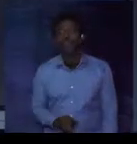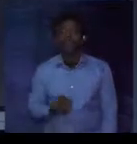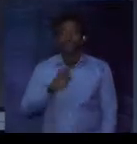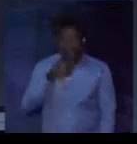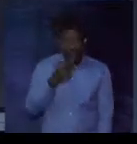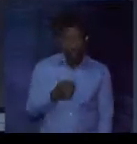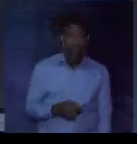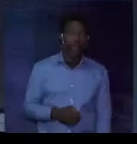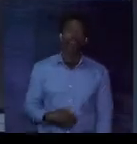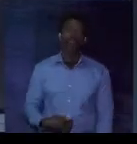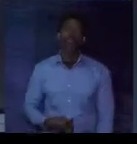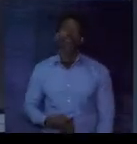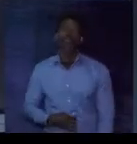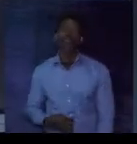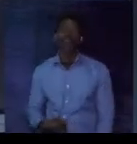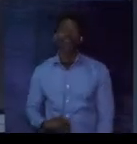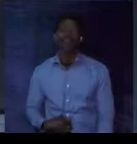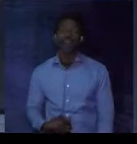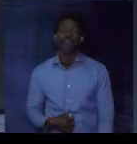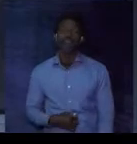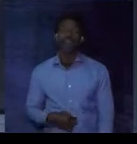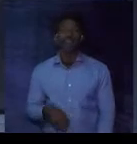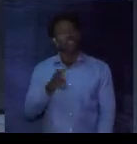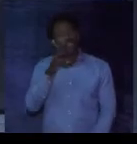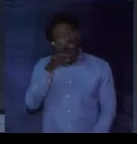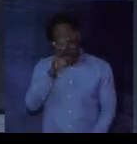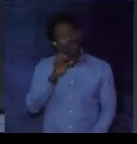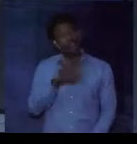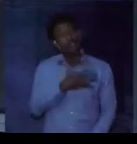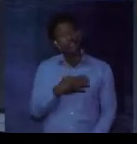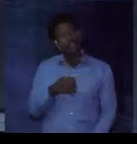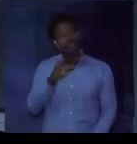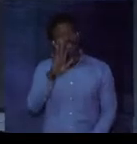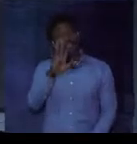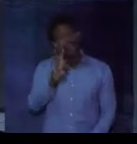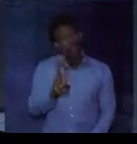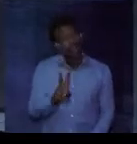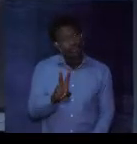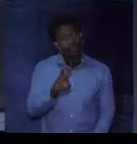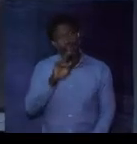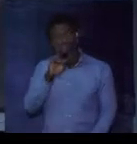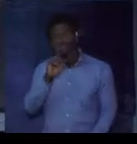12 million, then you put a comma, that's the end of that house.